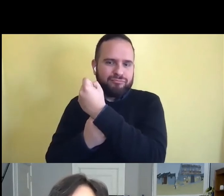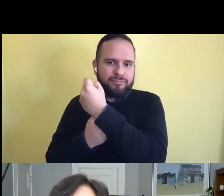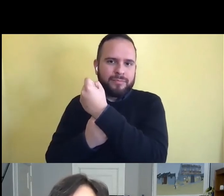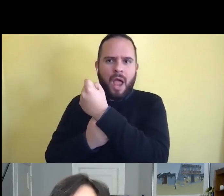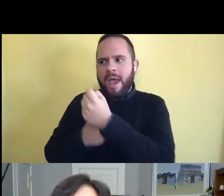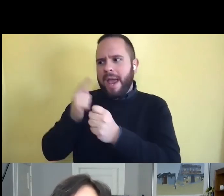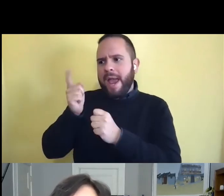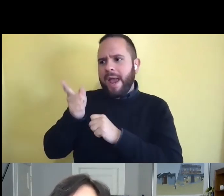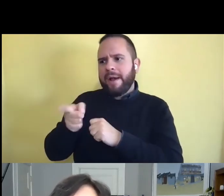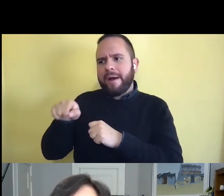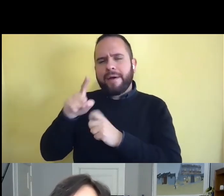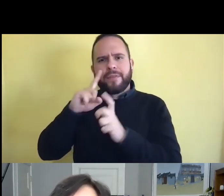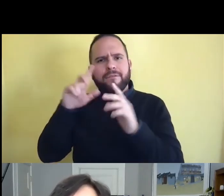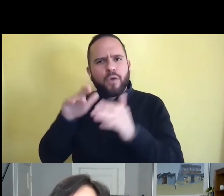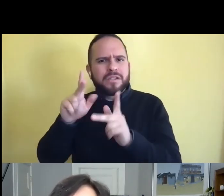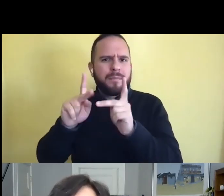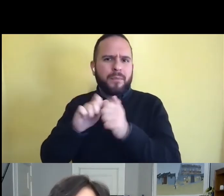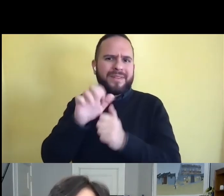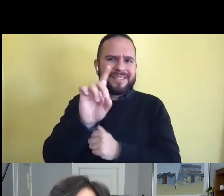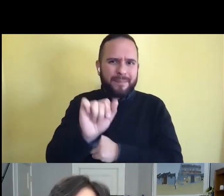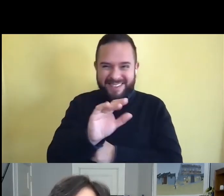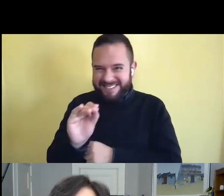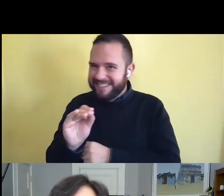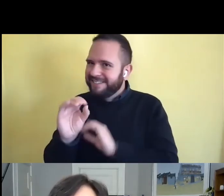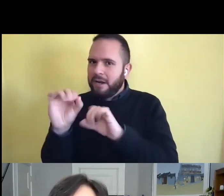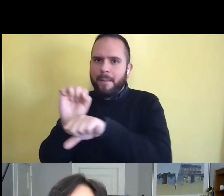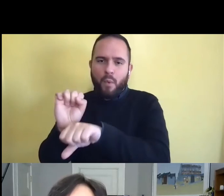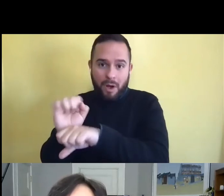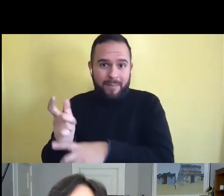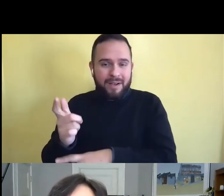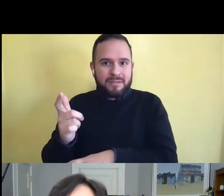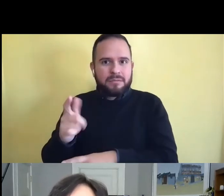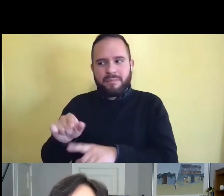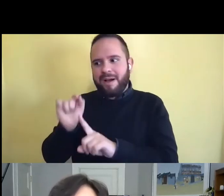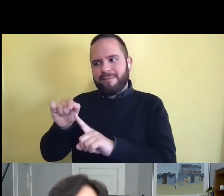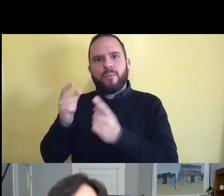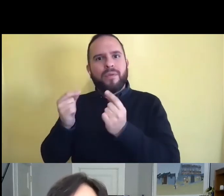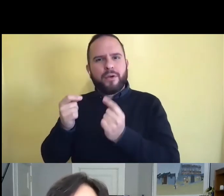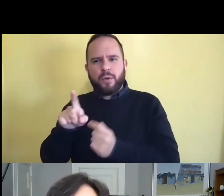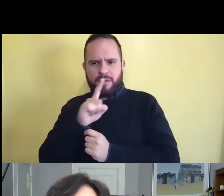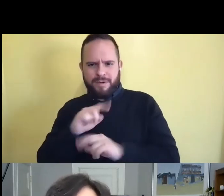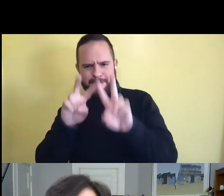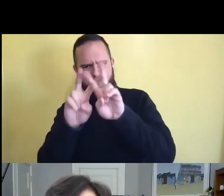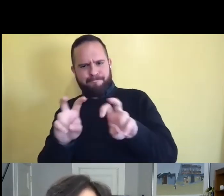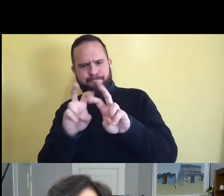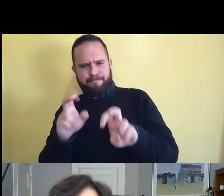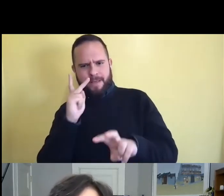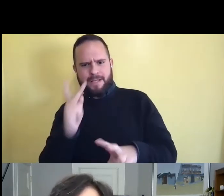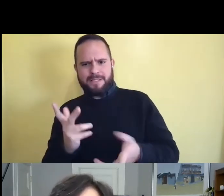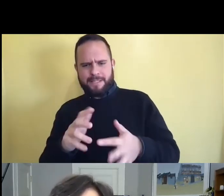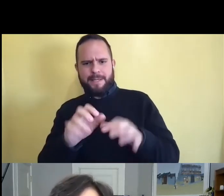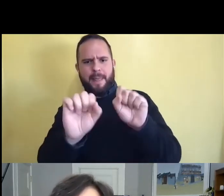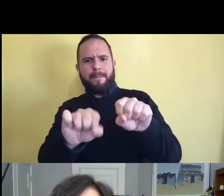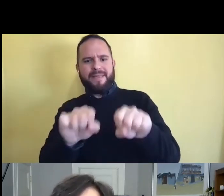disabilities, employment, understand what their abilities are, and also what their, instead of calling accommodation, they call